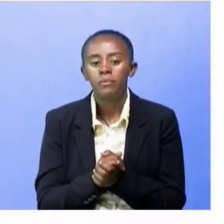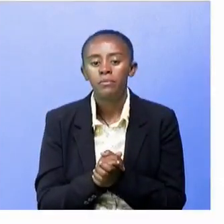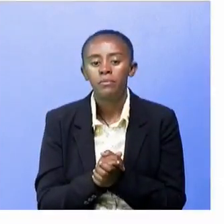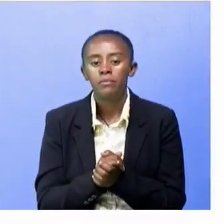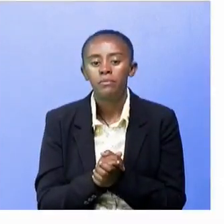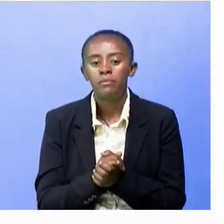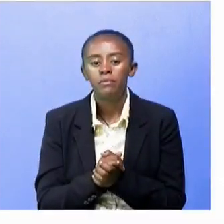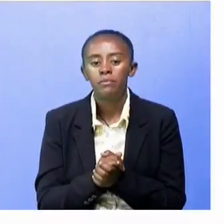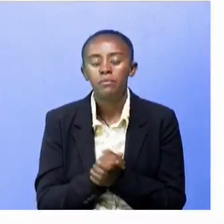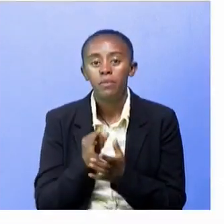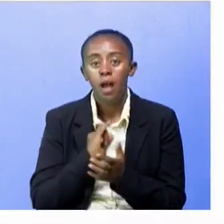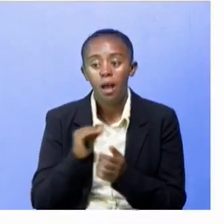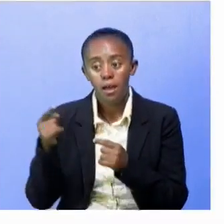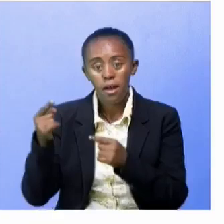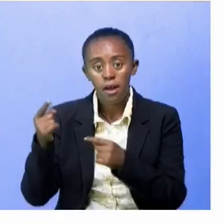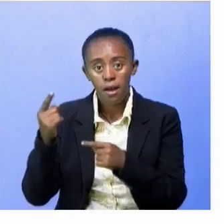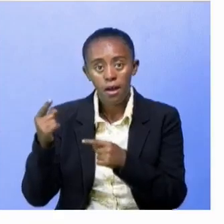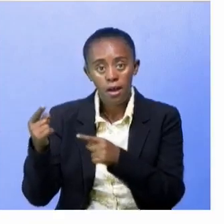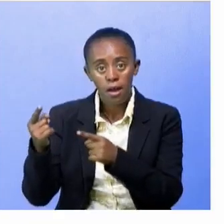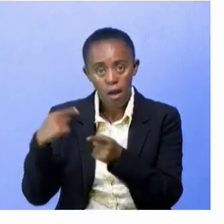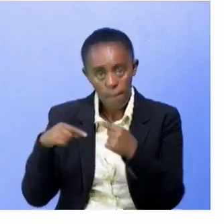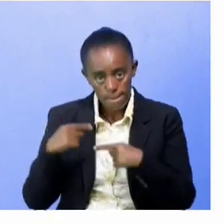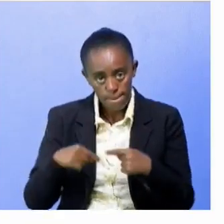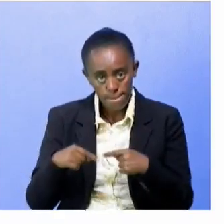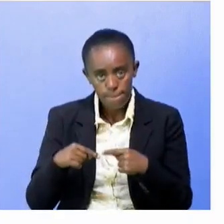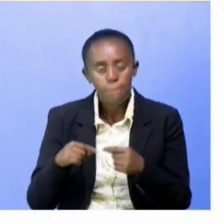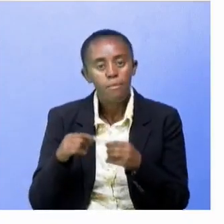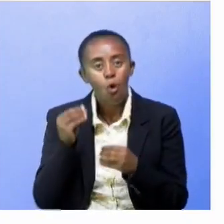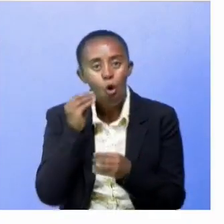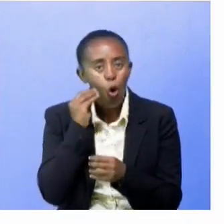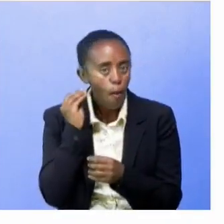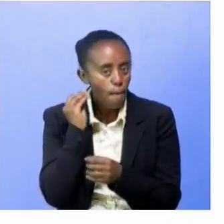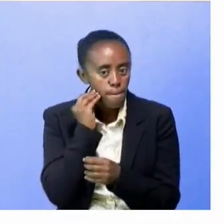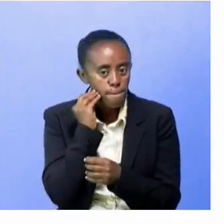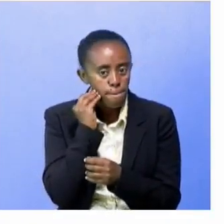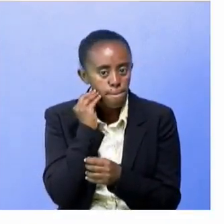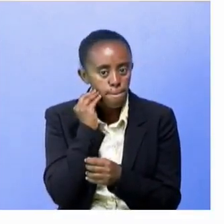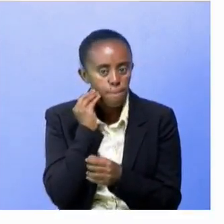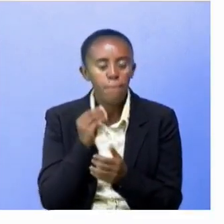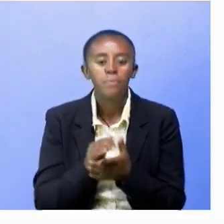I come home